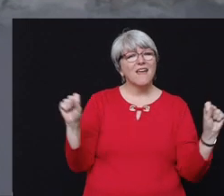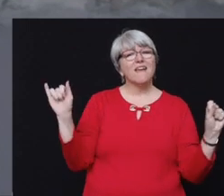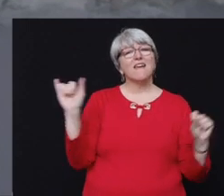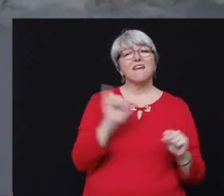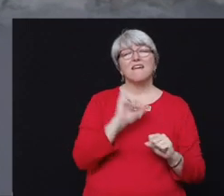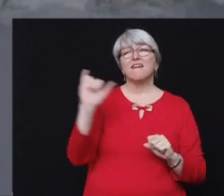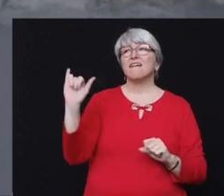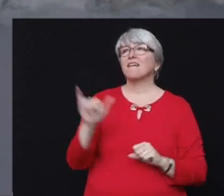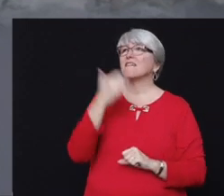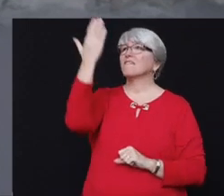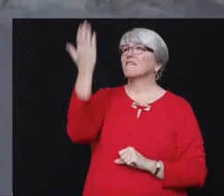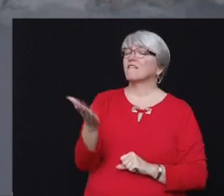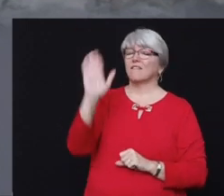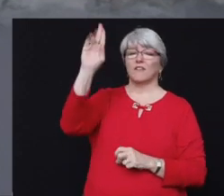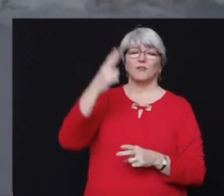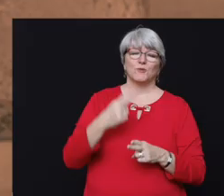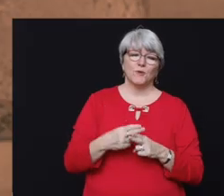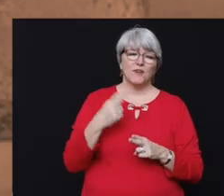save.